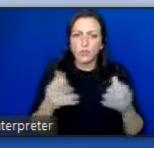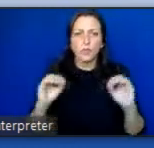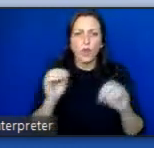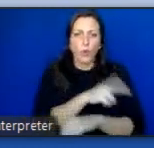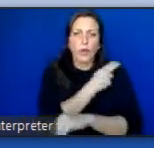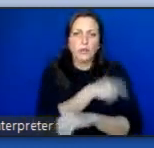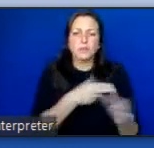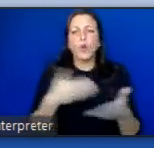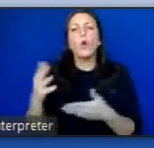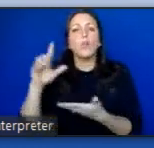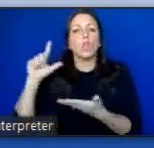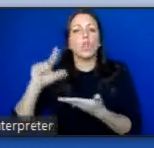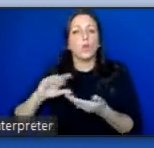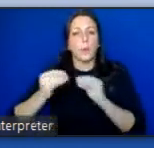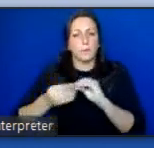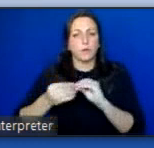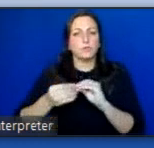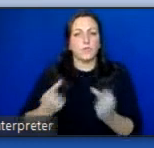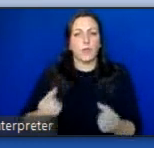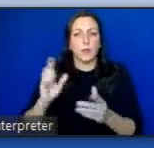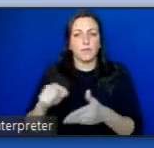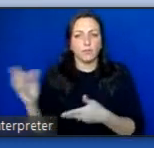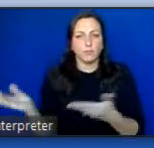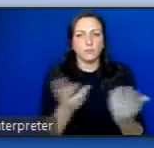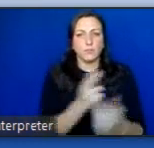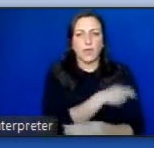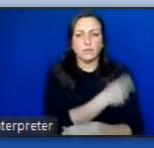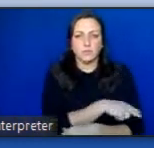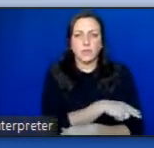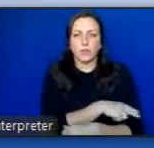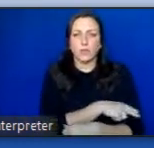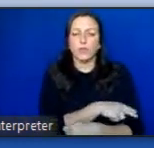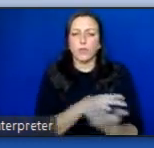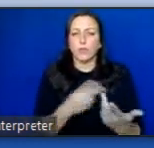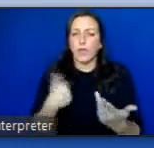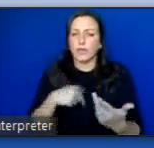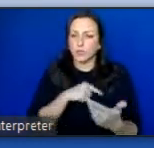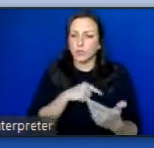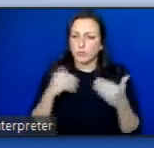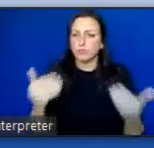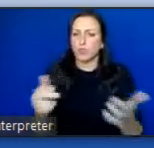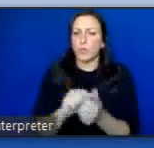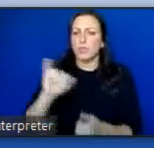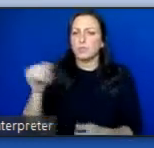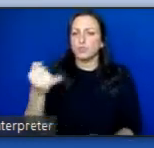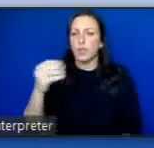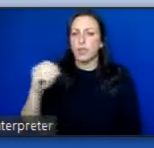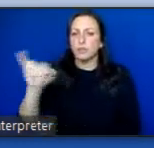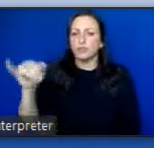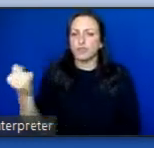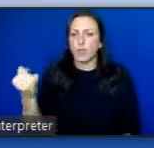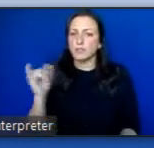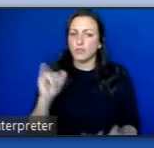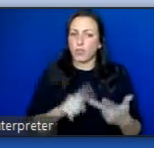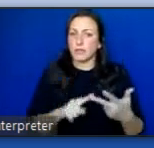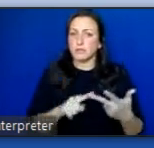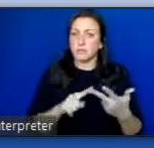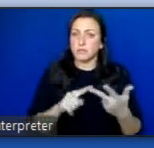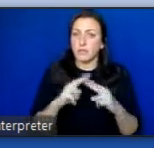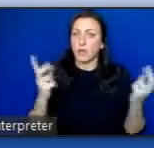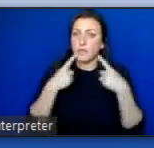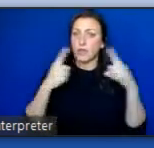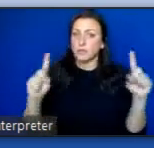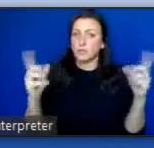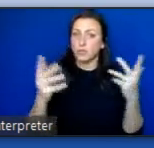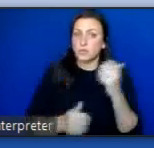of hospitalizations as we move forward with the J&J trials. So it's been very effective to what's most important, which is protecting